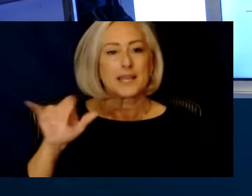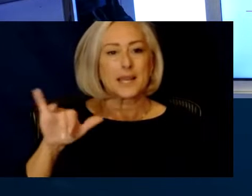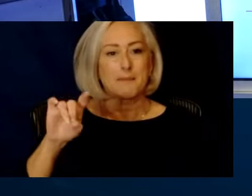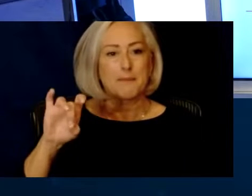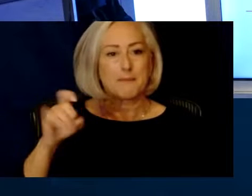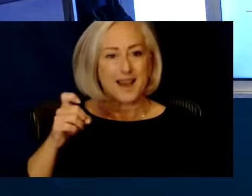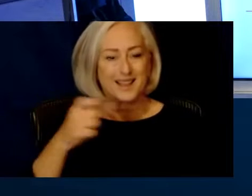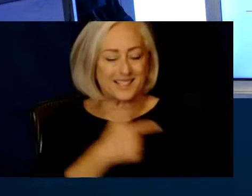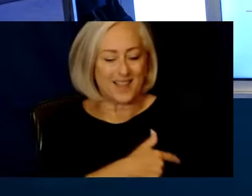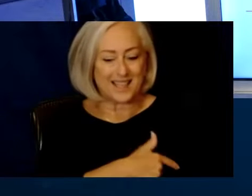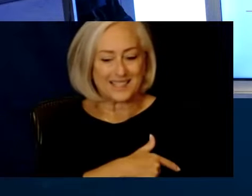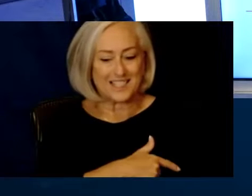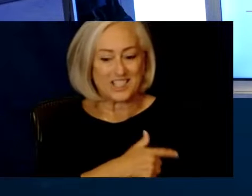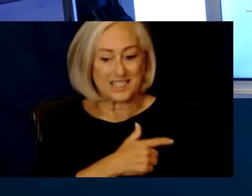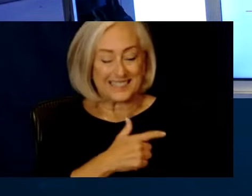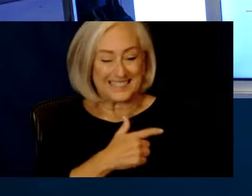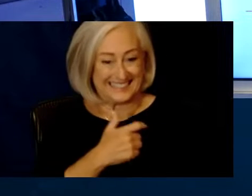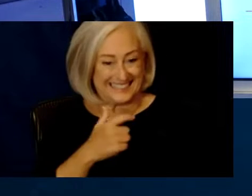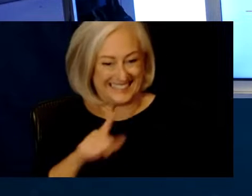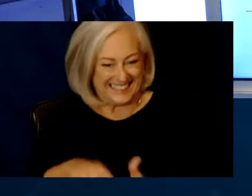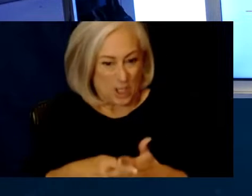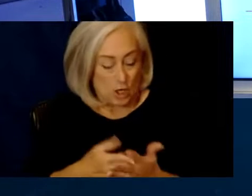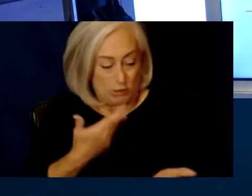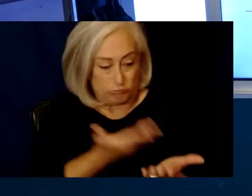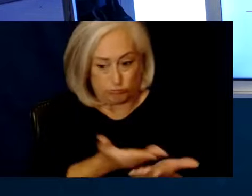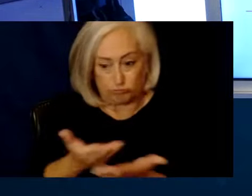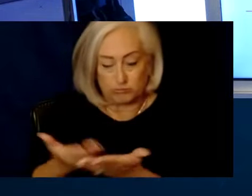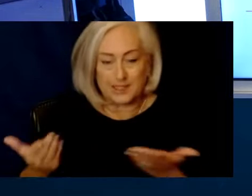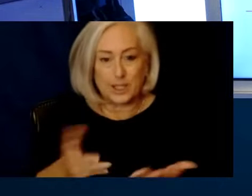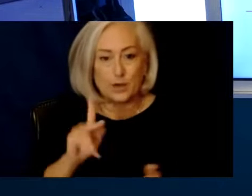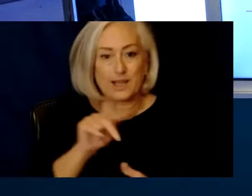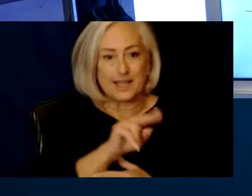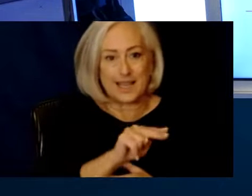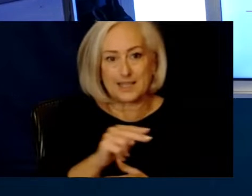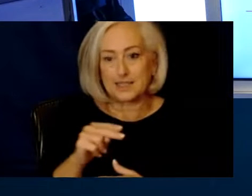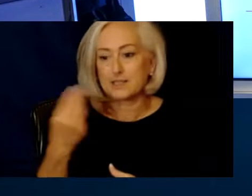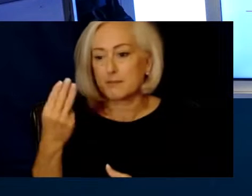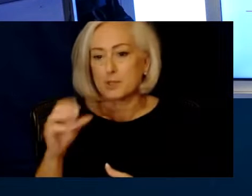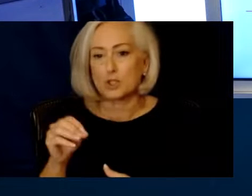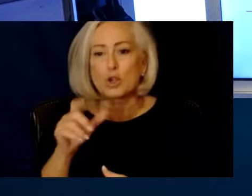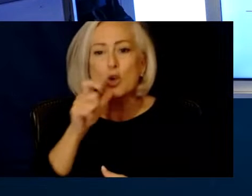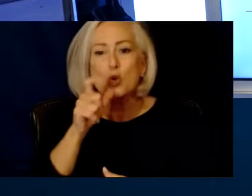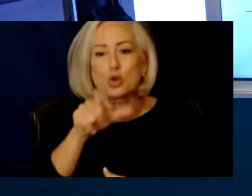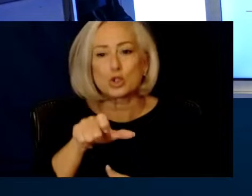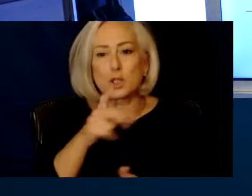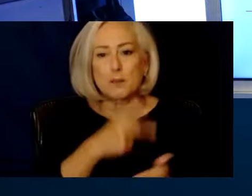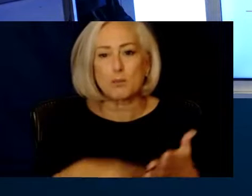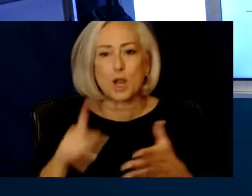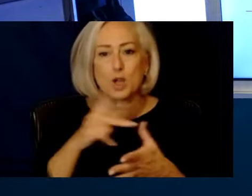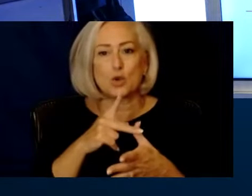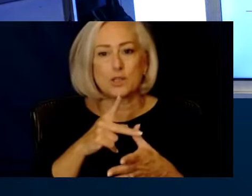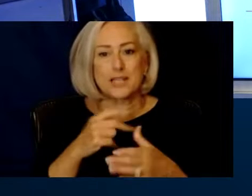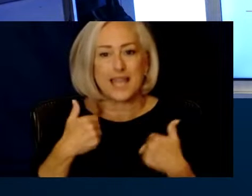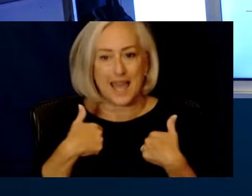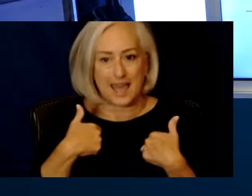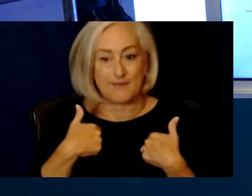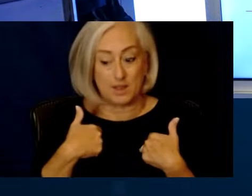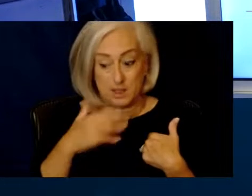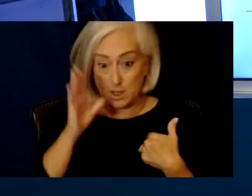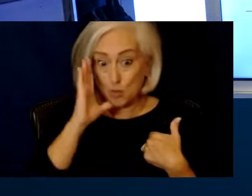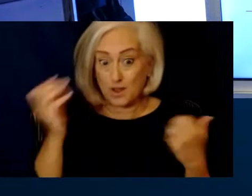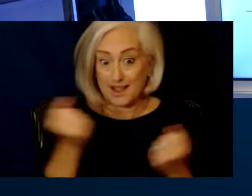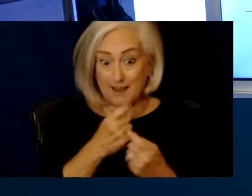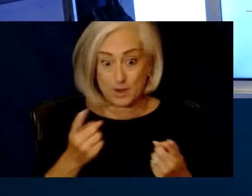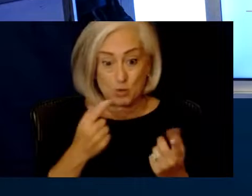and Missouri. Who should be prioritized for this vaccine? Will everyone be recommended to get the monkeypox